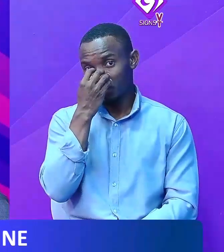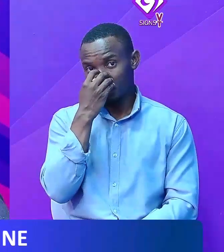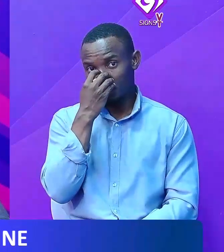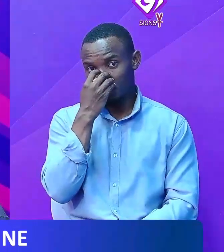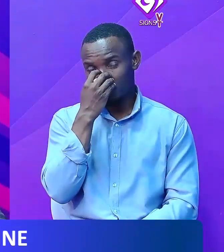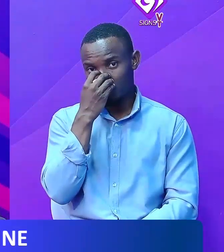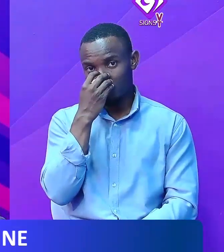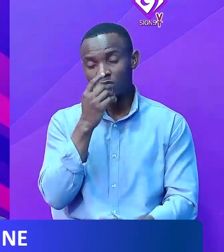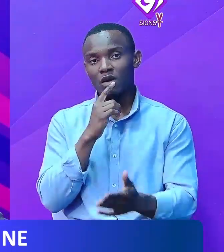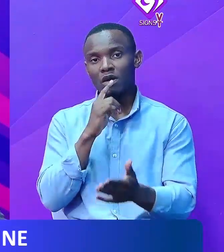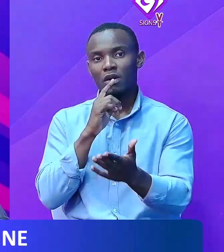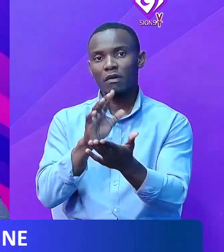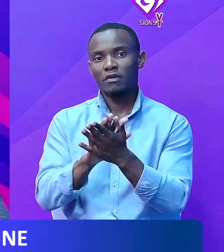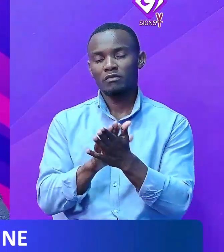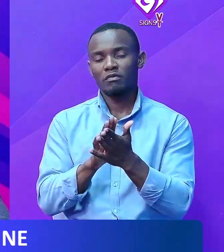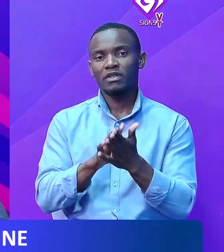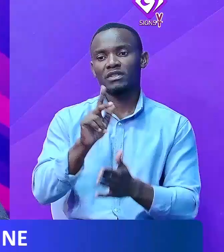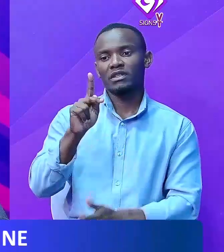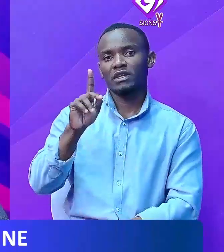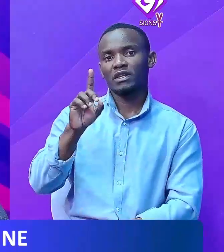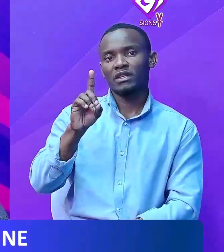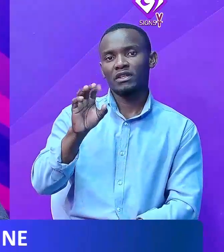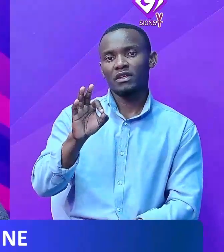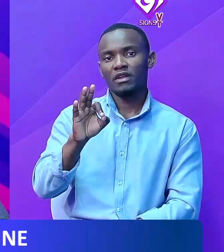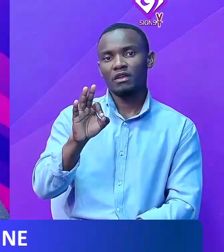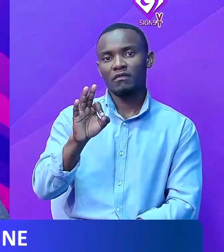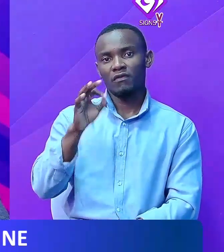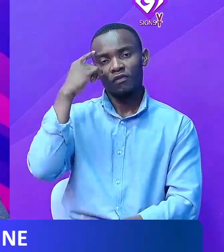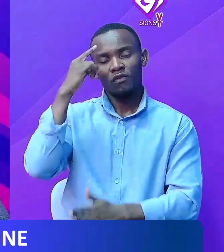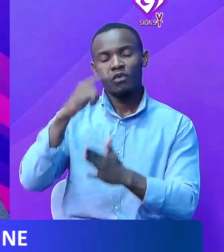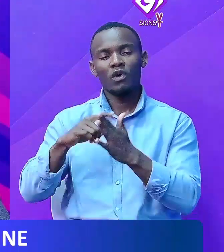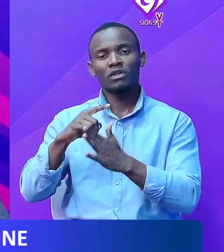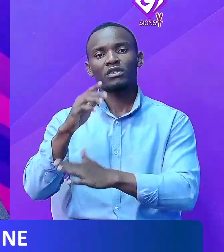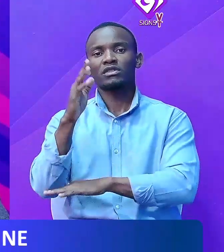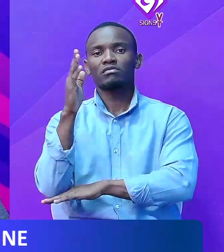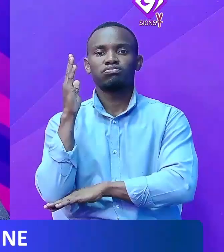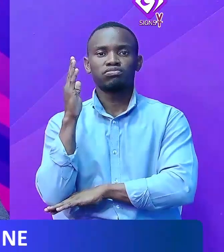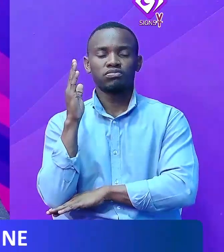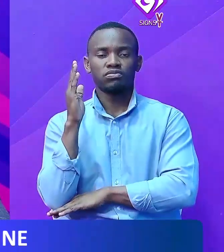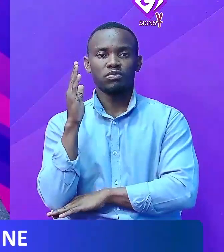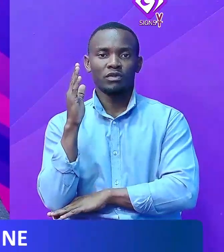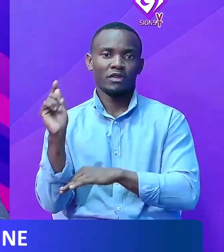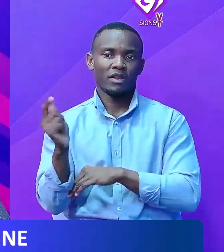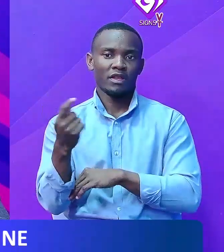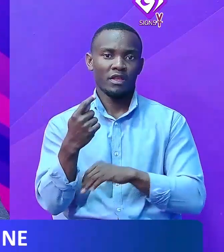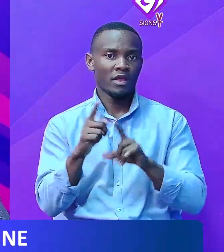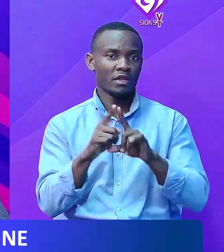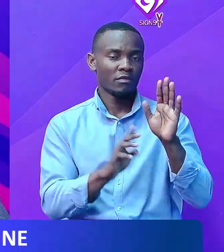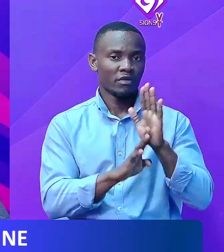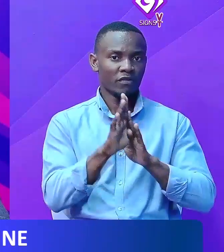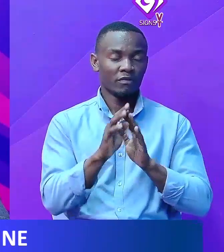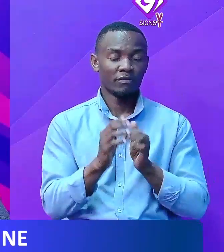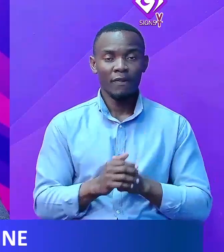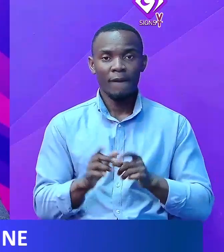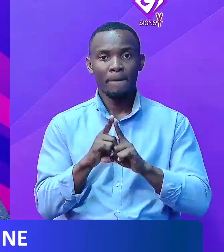KDF as a pillar of Kenya's security and development. The president was